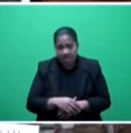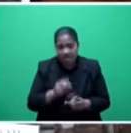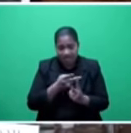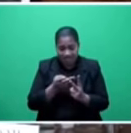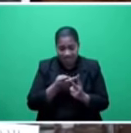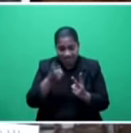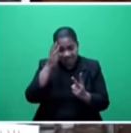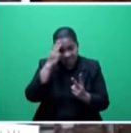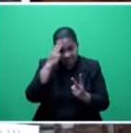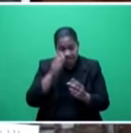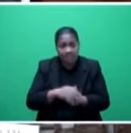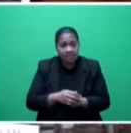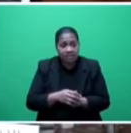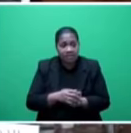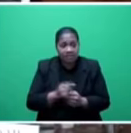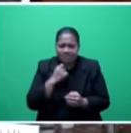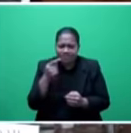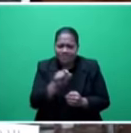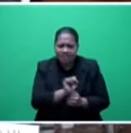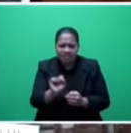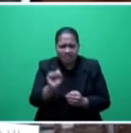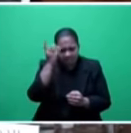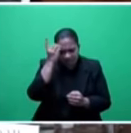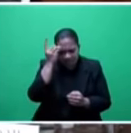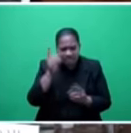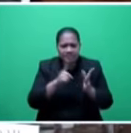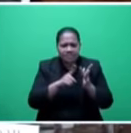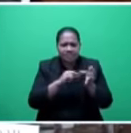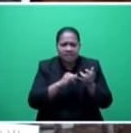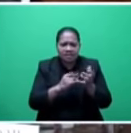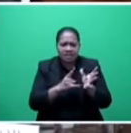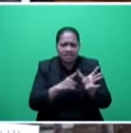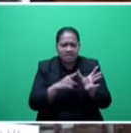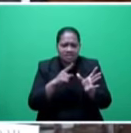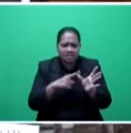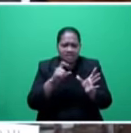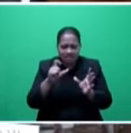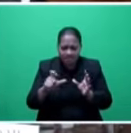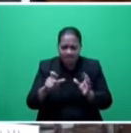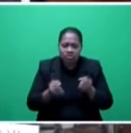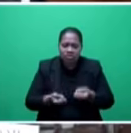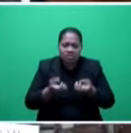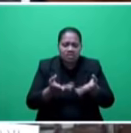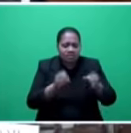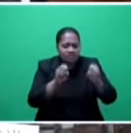tricking their father, Isaac, into giving the younger brother the blessings he had intended to give the older